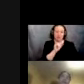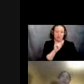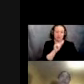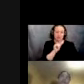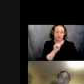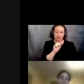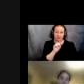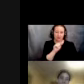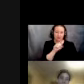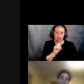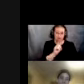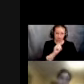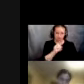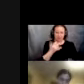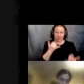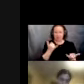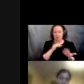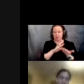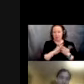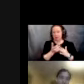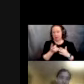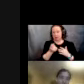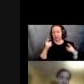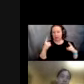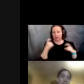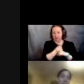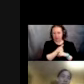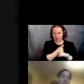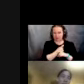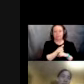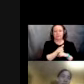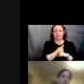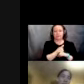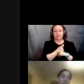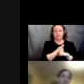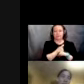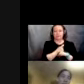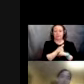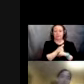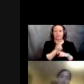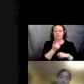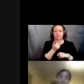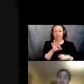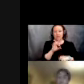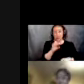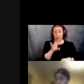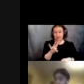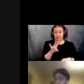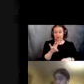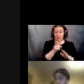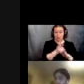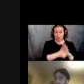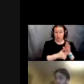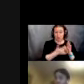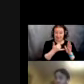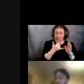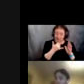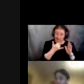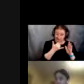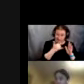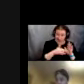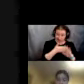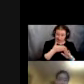this is where it gets a little complicated, because the 1907 Act is still in effect, so I